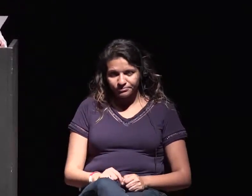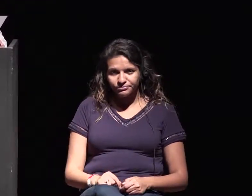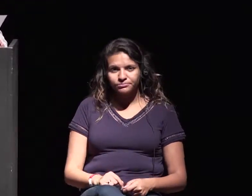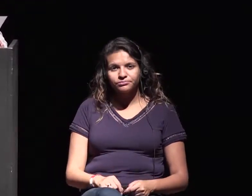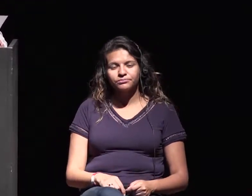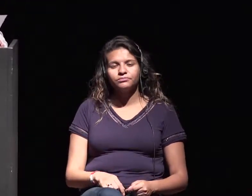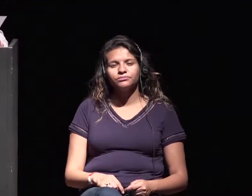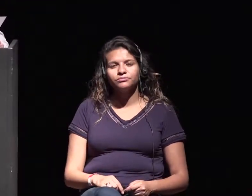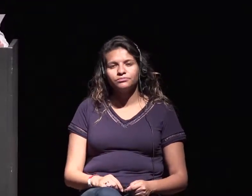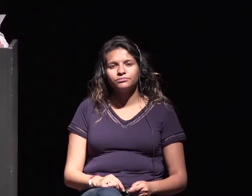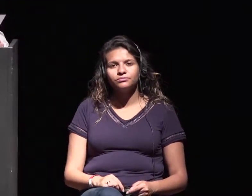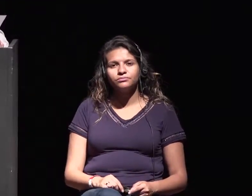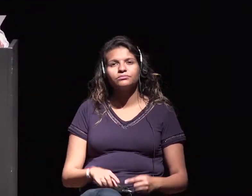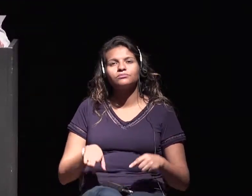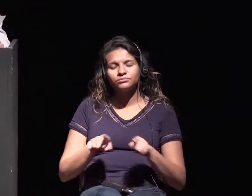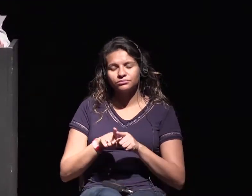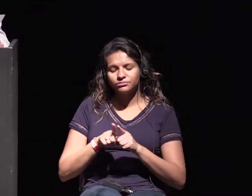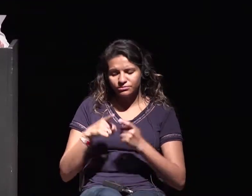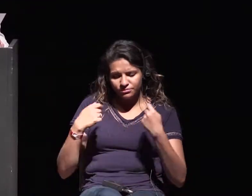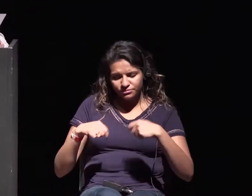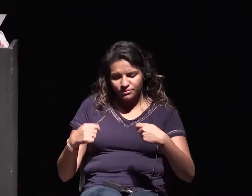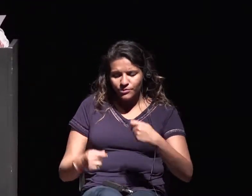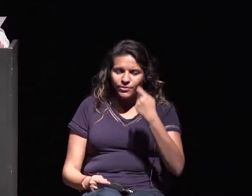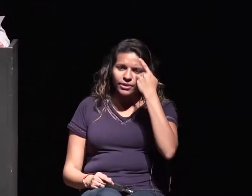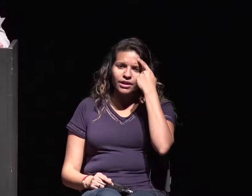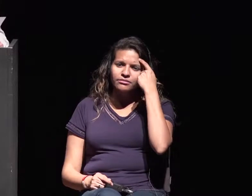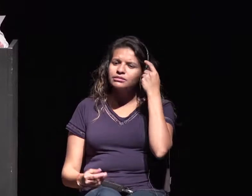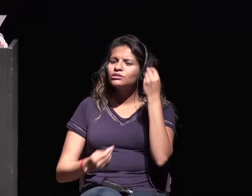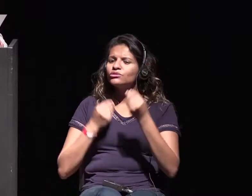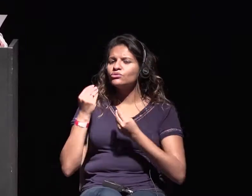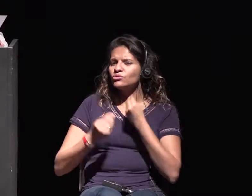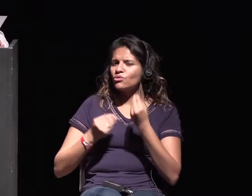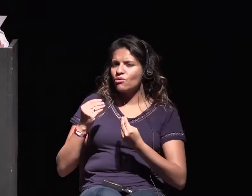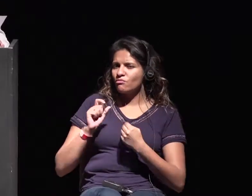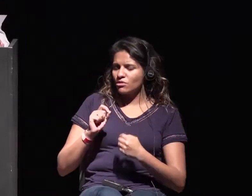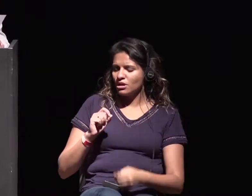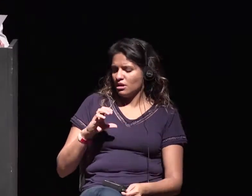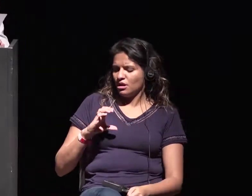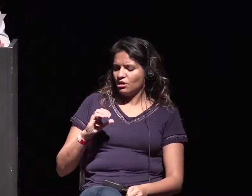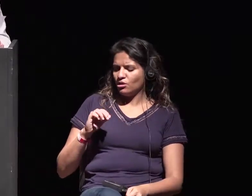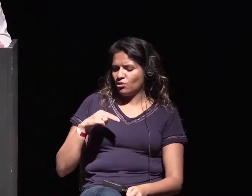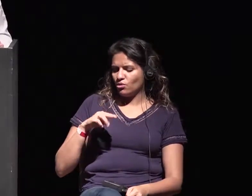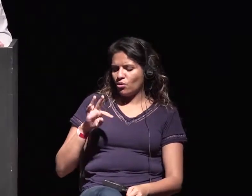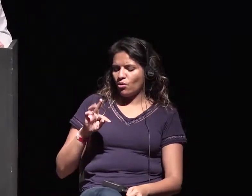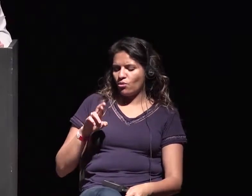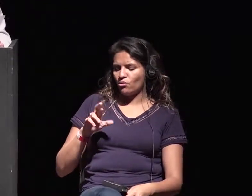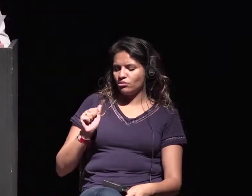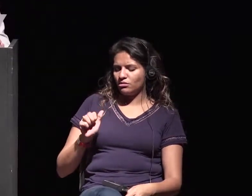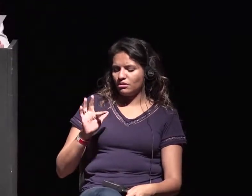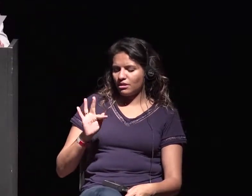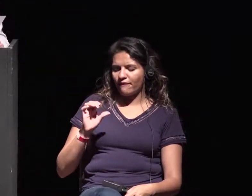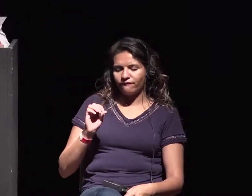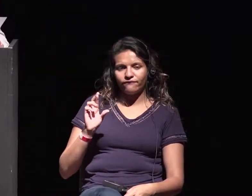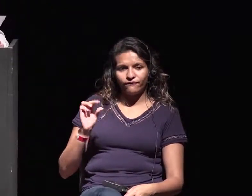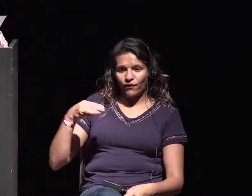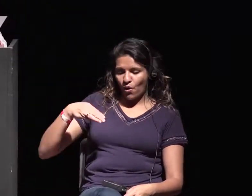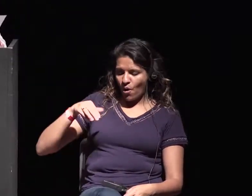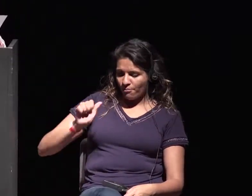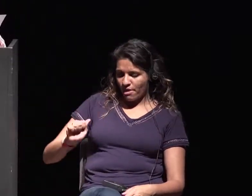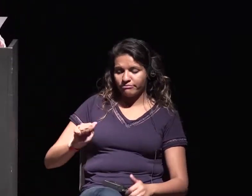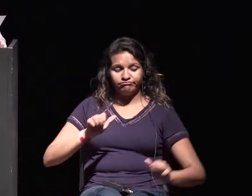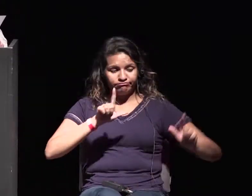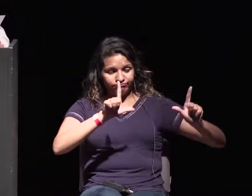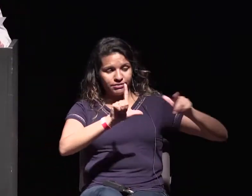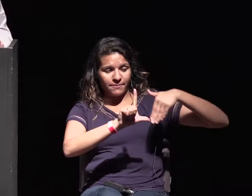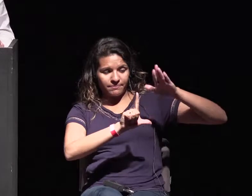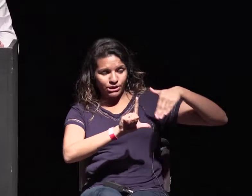The counterform between paintings, between a painting and a sculpture, or again between objects, any objects, may it be a conceptual object,